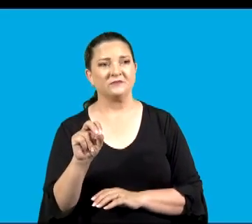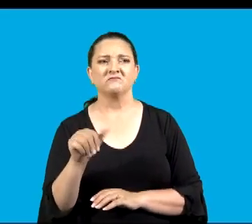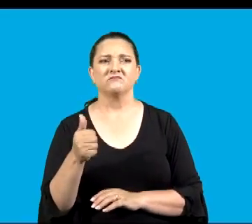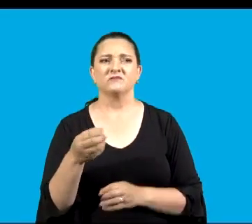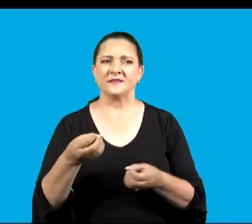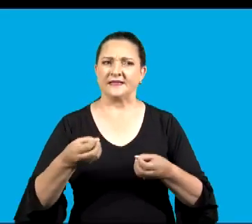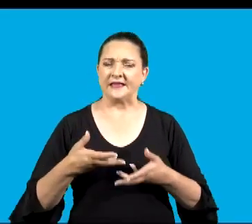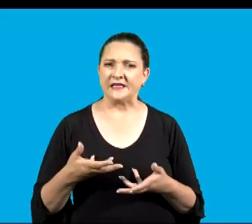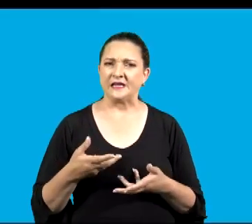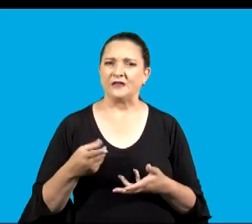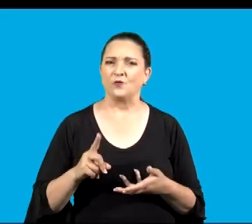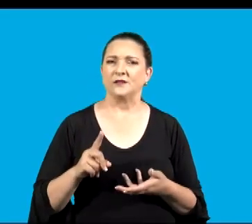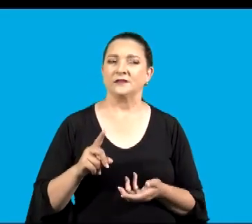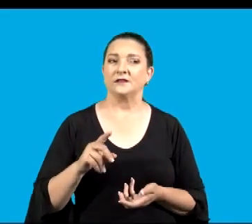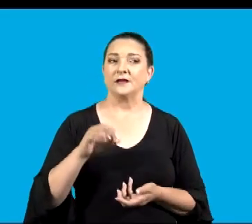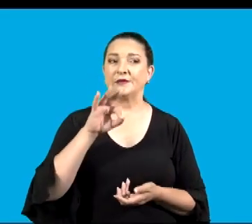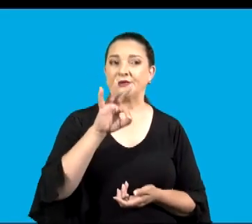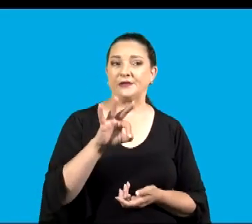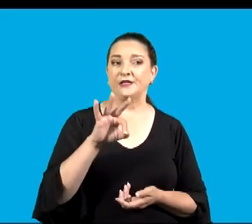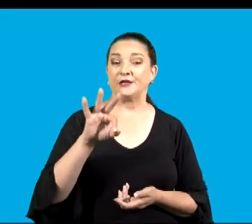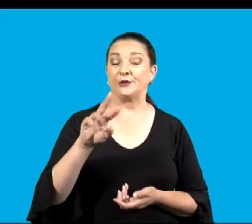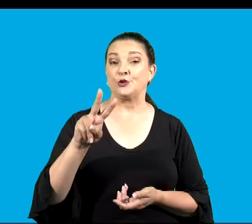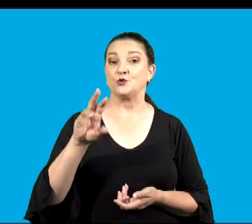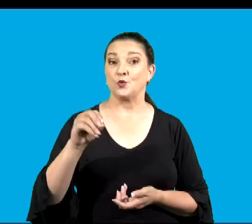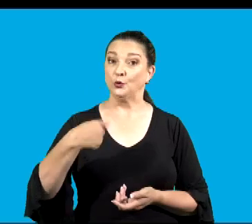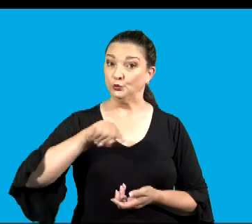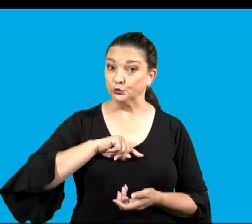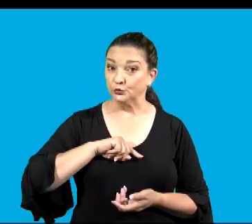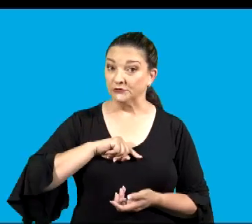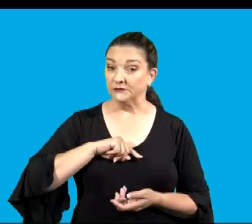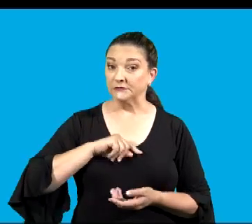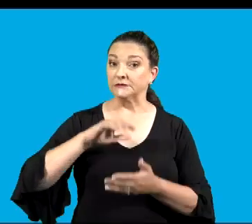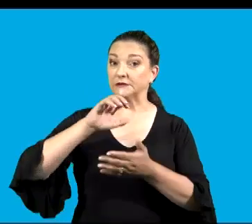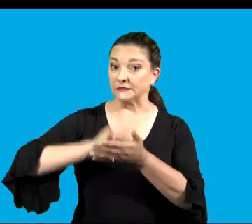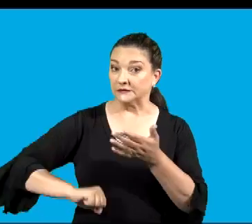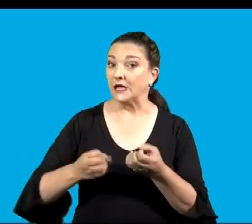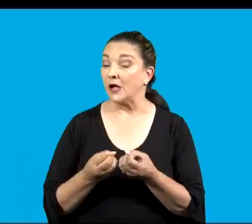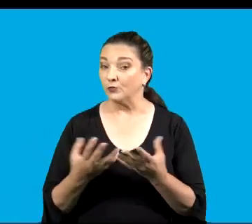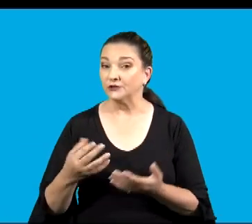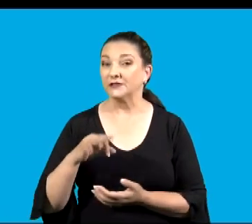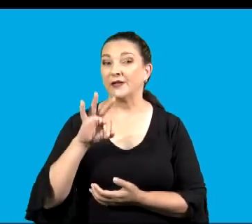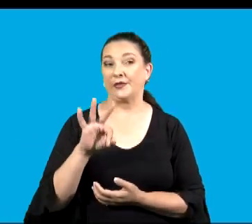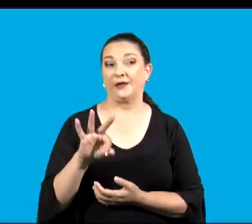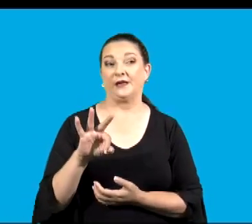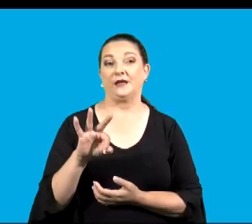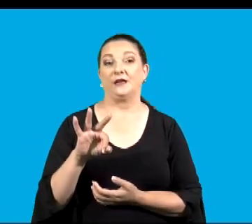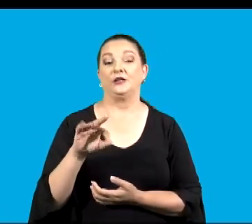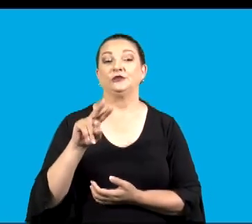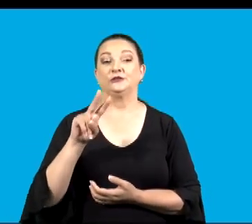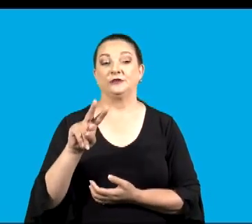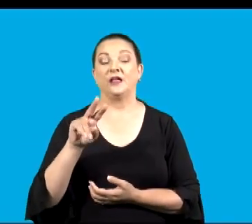13,280, it will show you that the discount that we had subtracted, the trade discount, was the